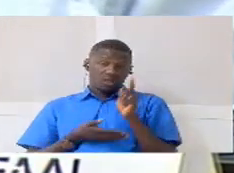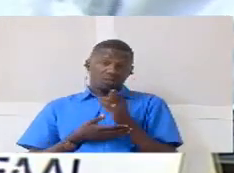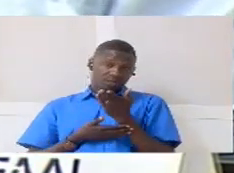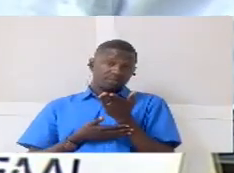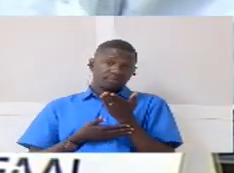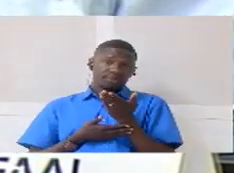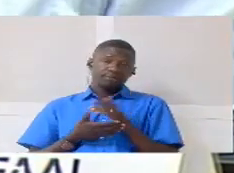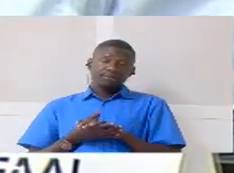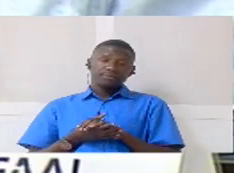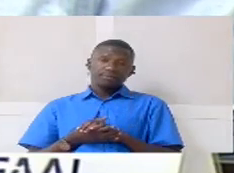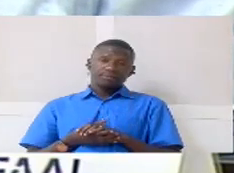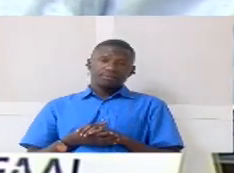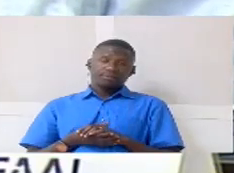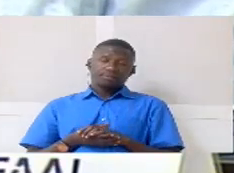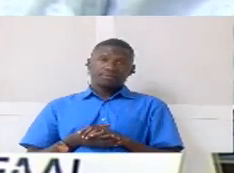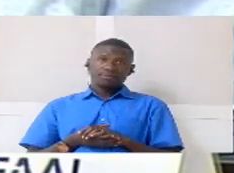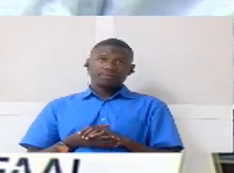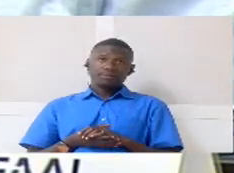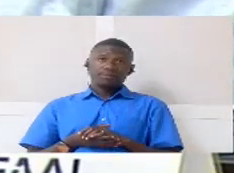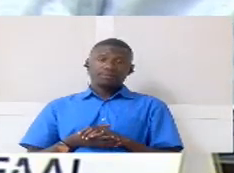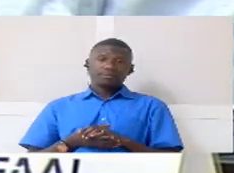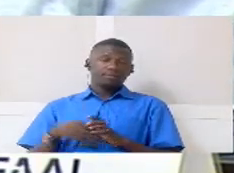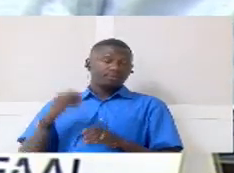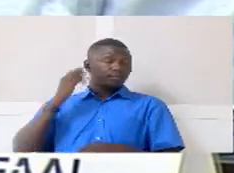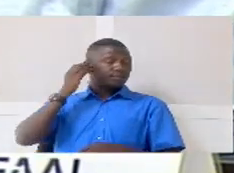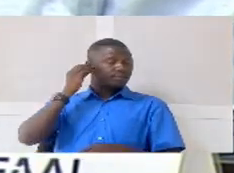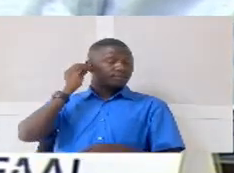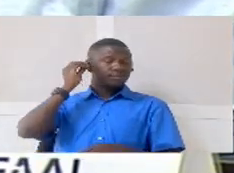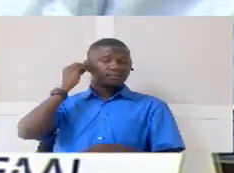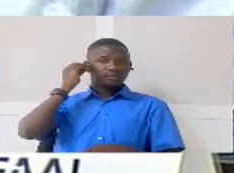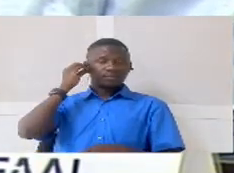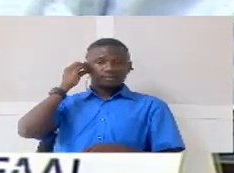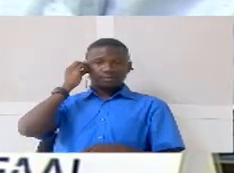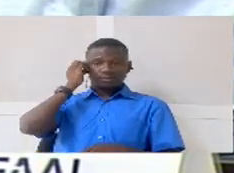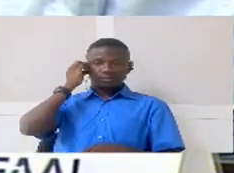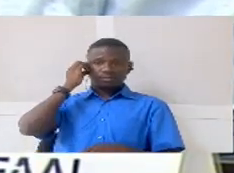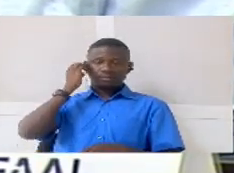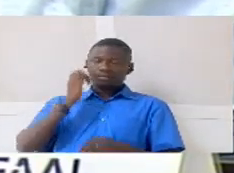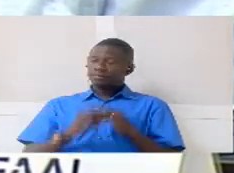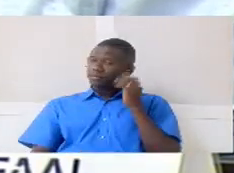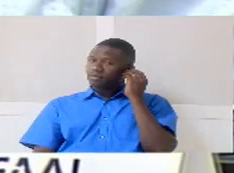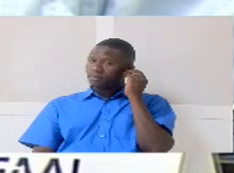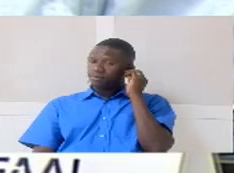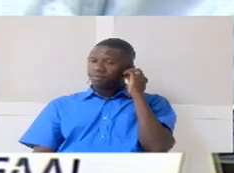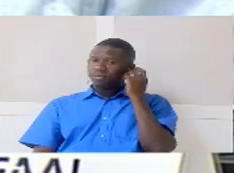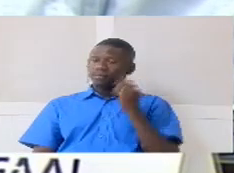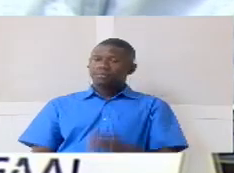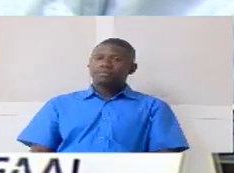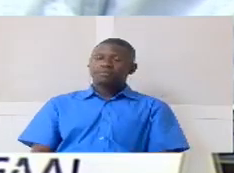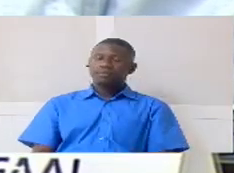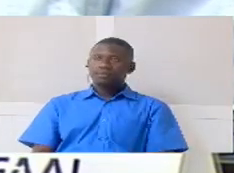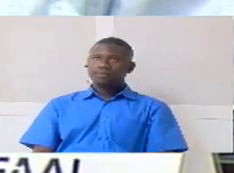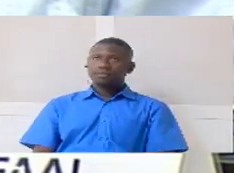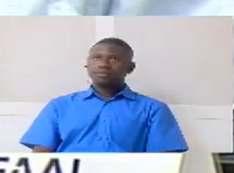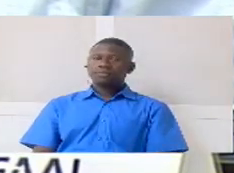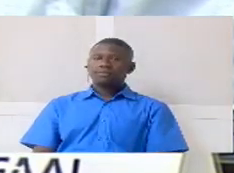puruka akoinunga mabo. Bari anatake nyimfanantiko, ye tapale kaitolu dadale, meni alonka adenta wokuola,